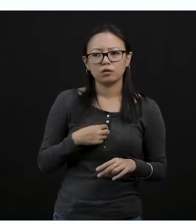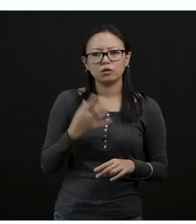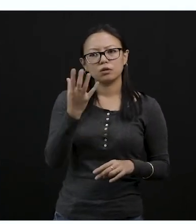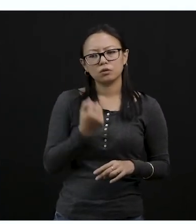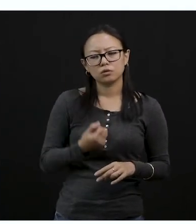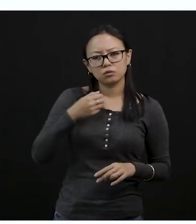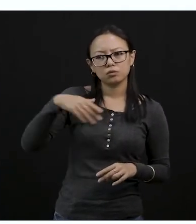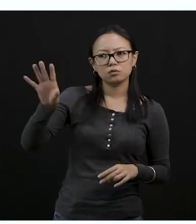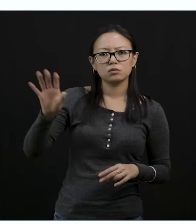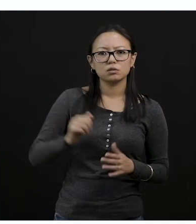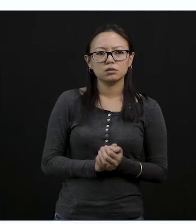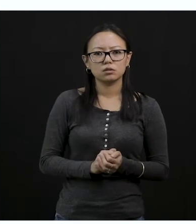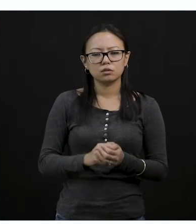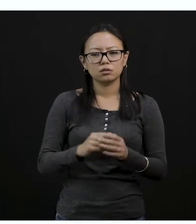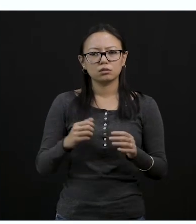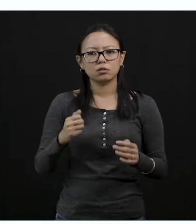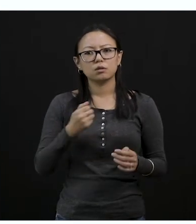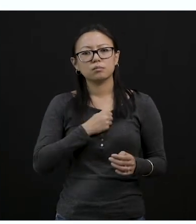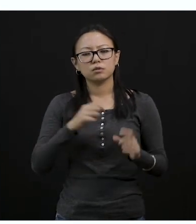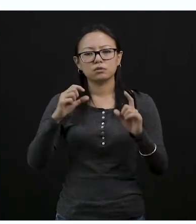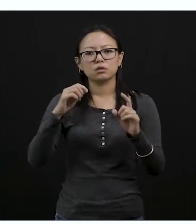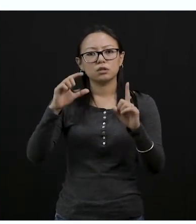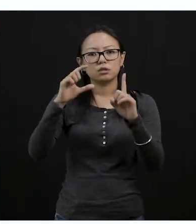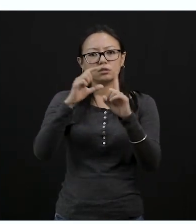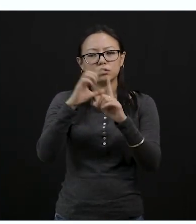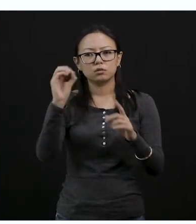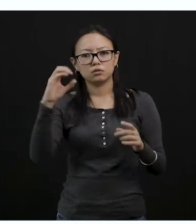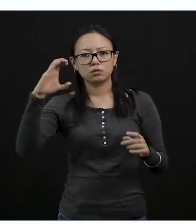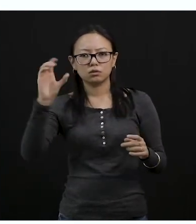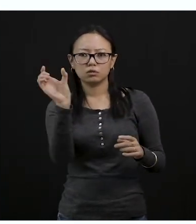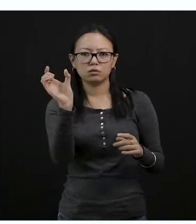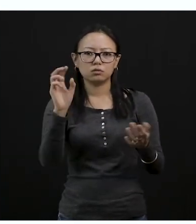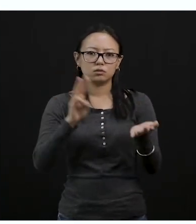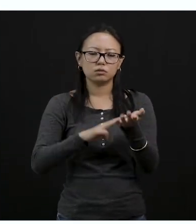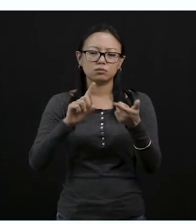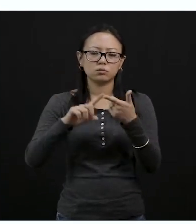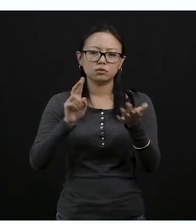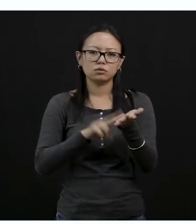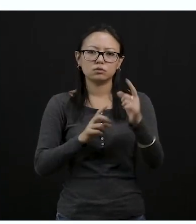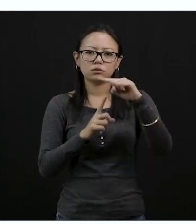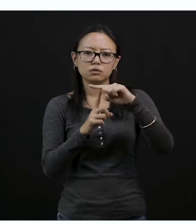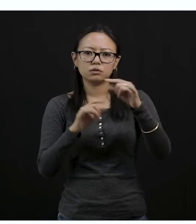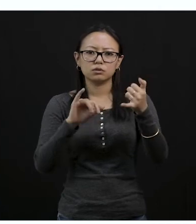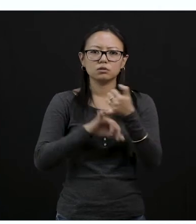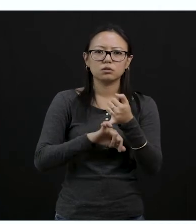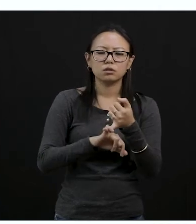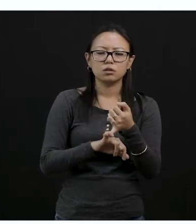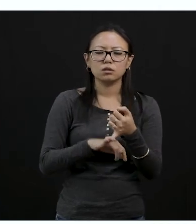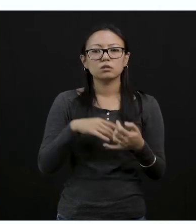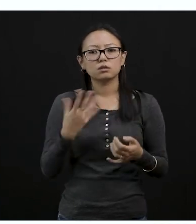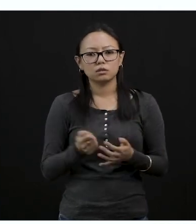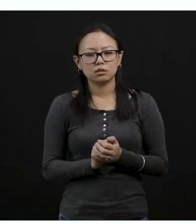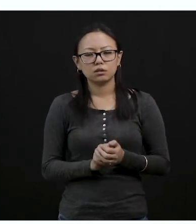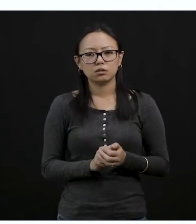in another country, so I have to go to the post office, like how I told you the process that we go through in a post